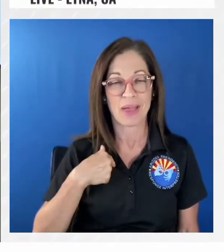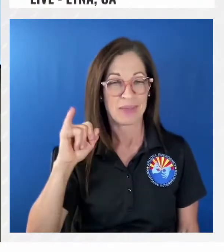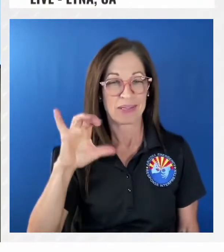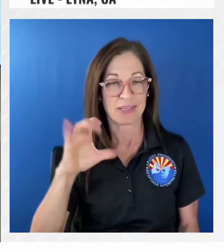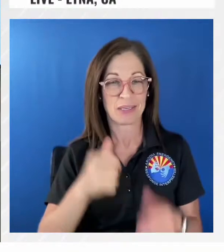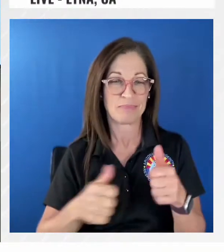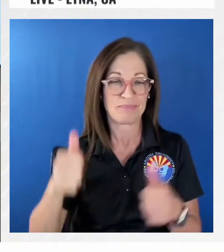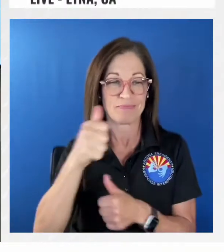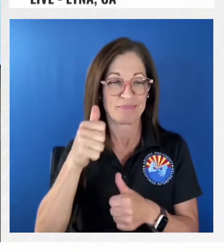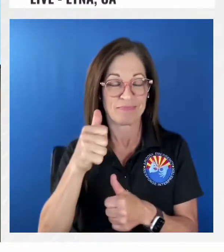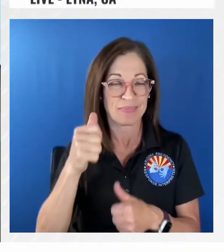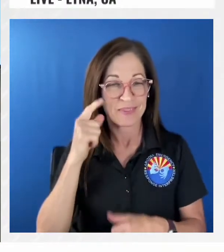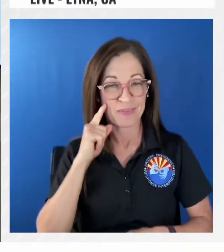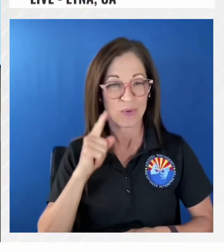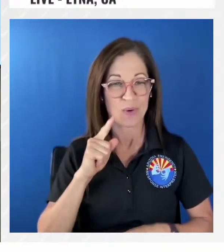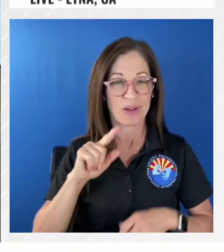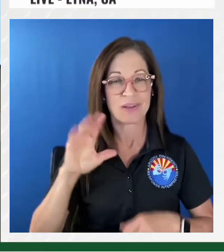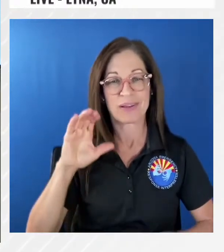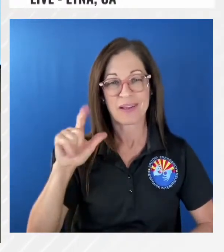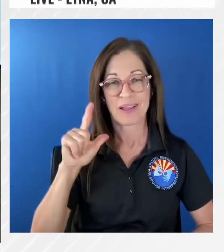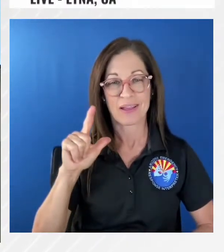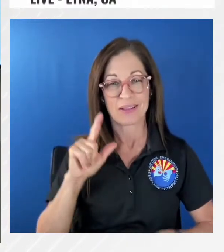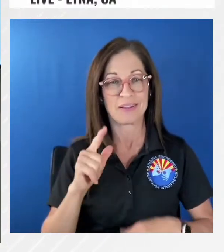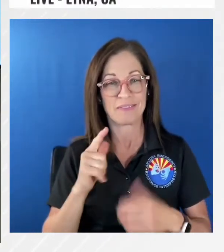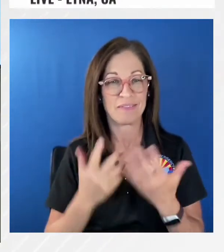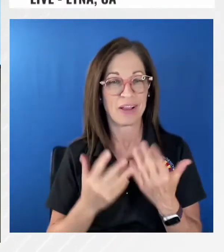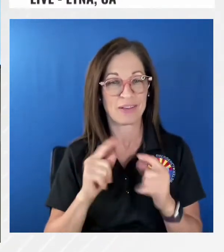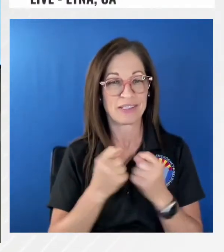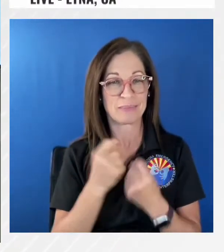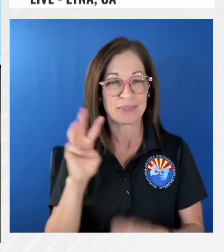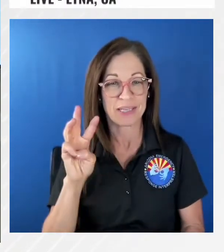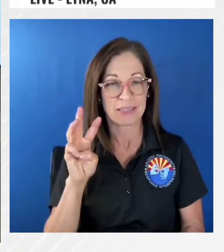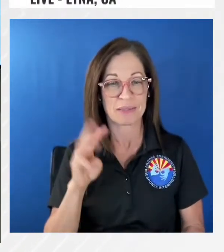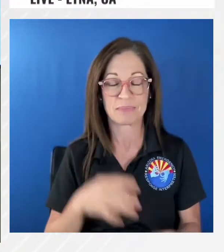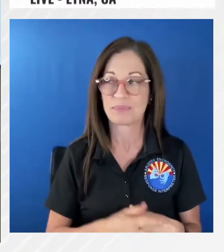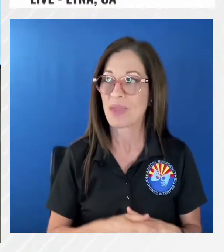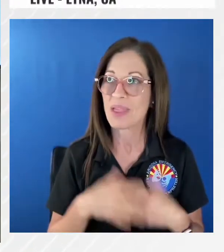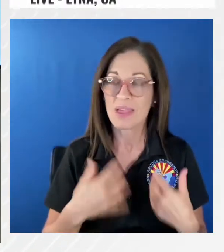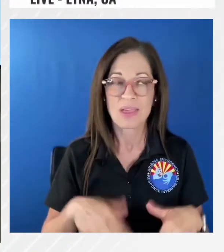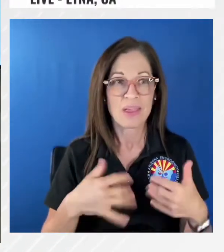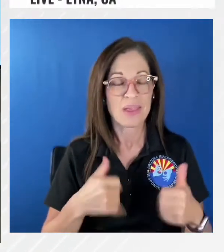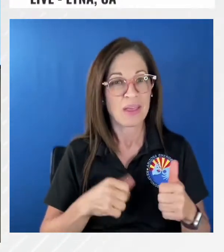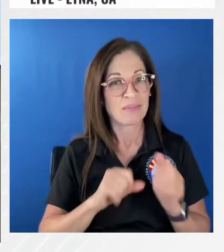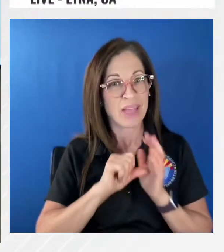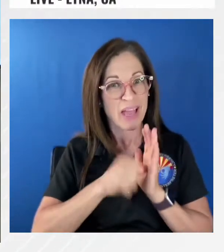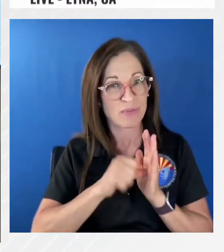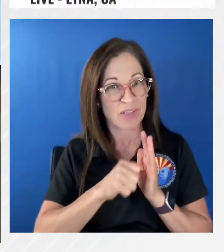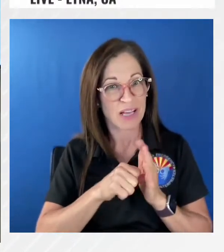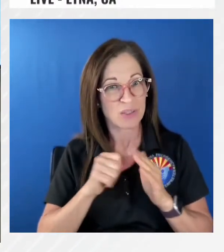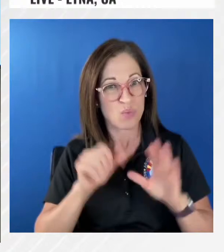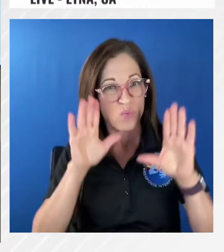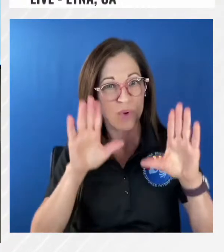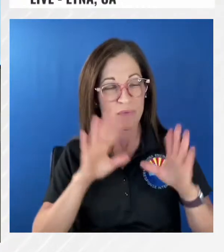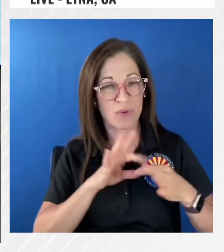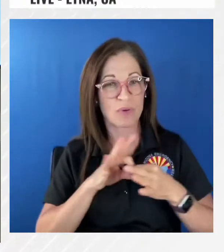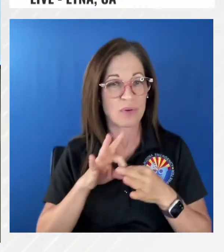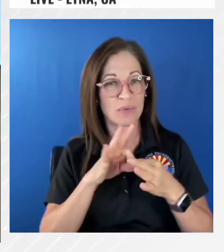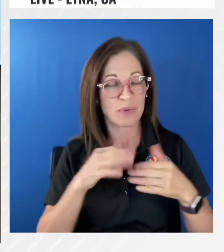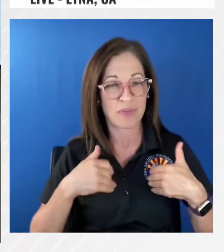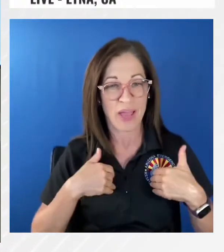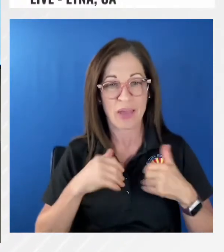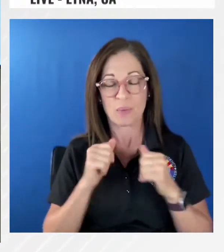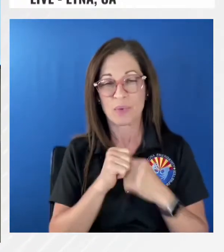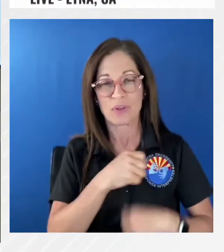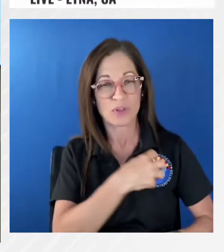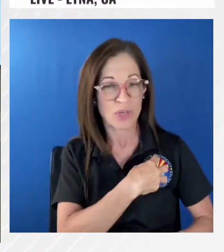can't echo enough the collaboration and cooperation that's been happening thus far in the Siskiyou unit with the OES and the sheriff,